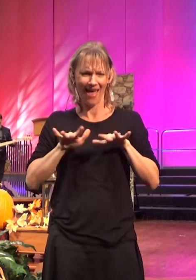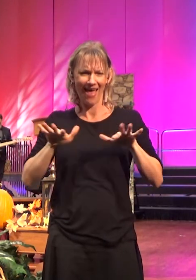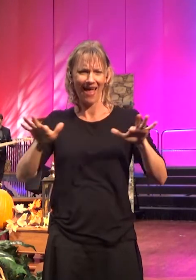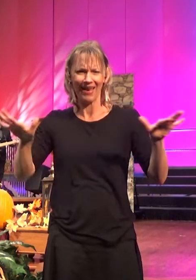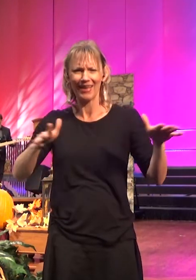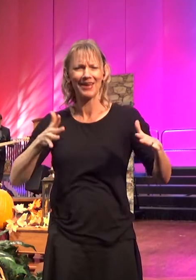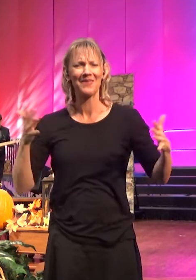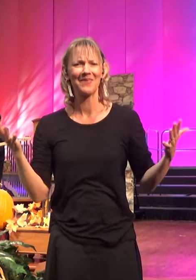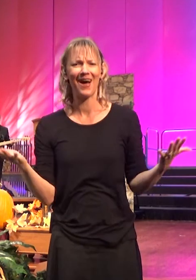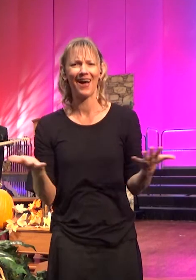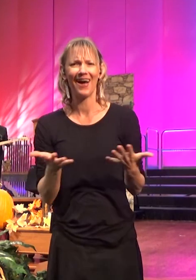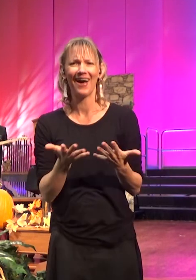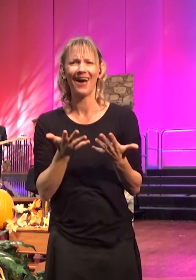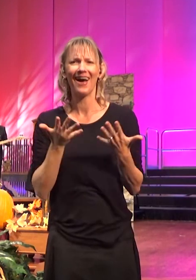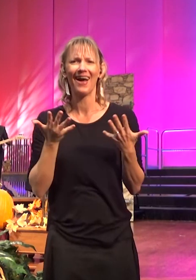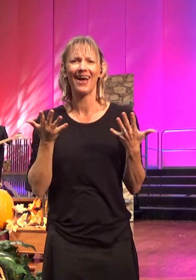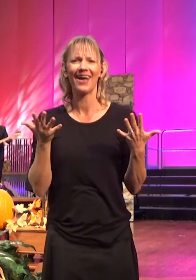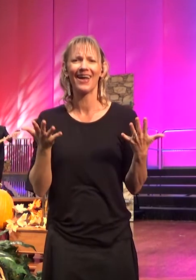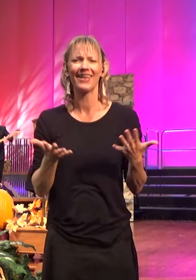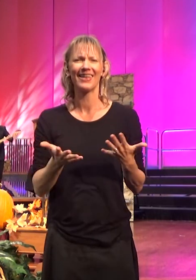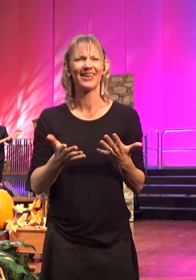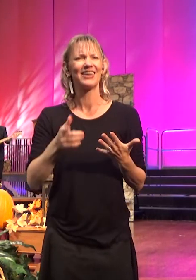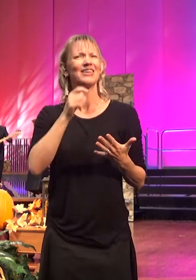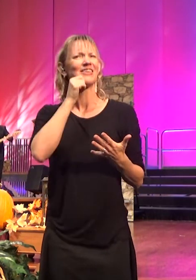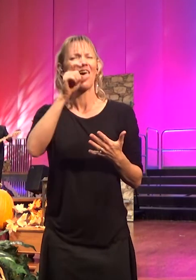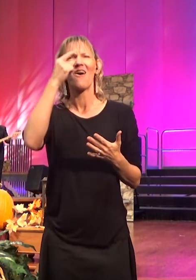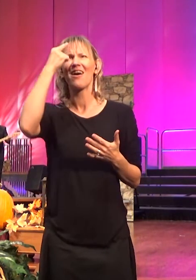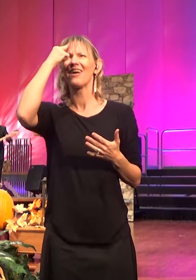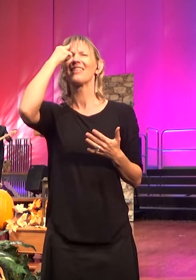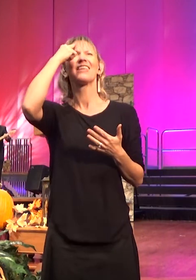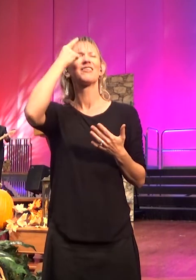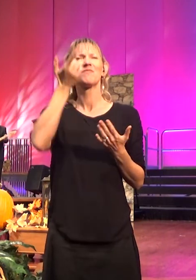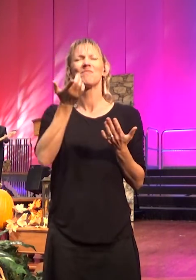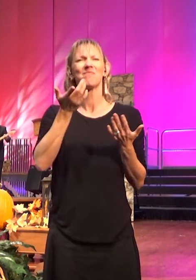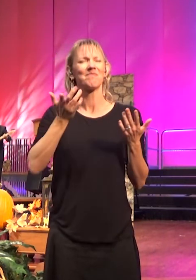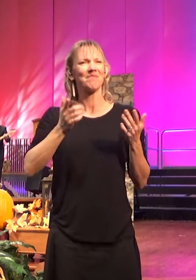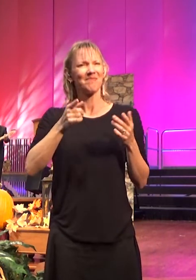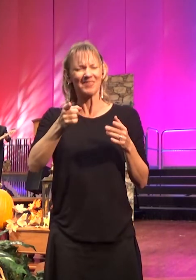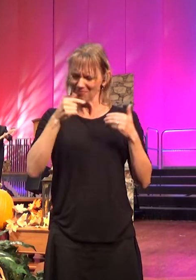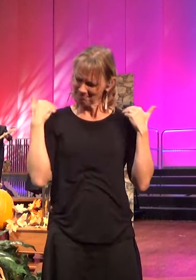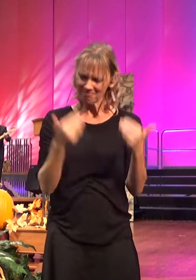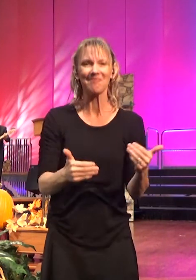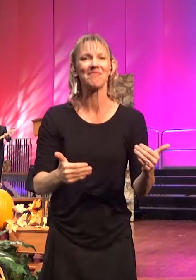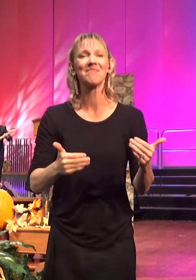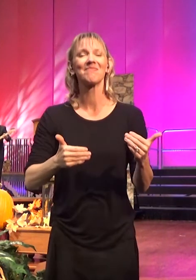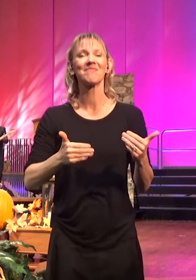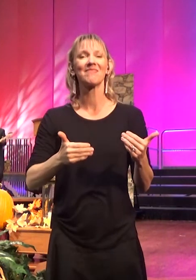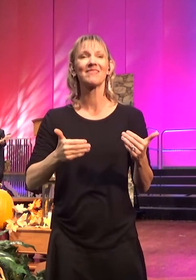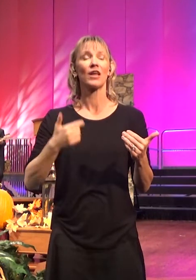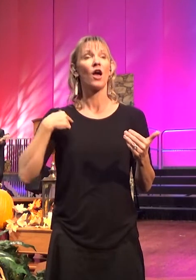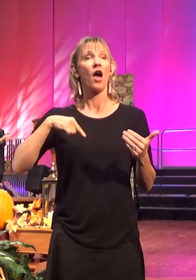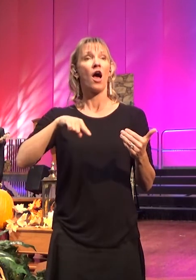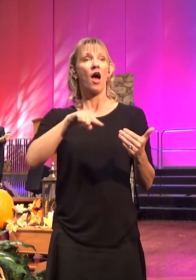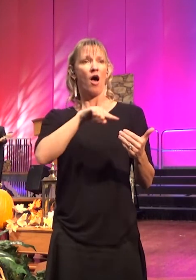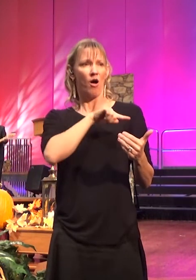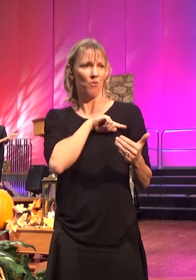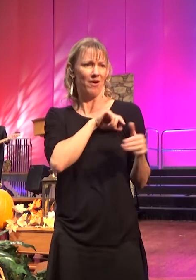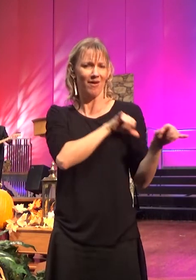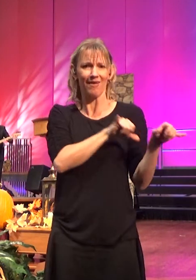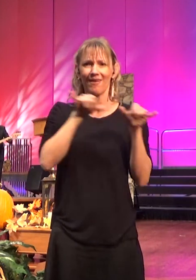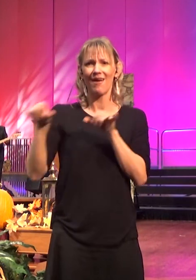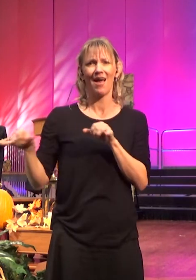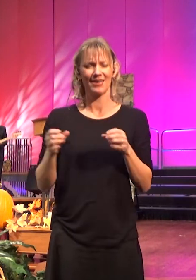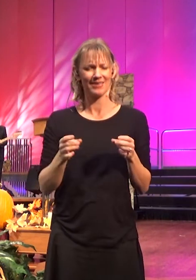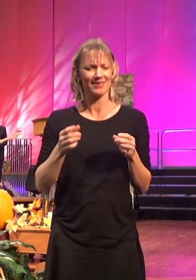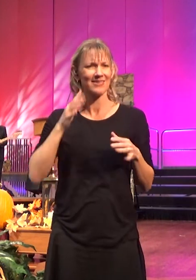What are you sending out without another thought right now? We're all flying